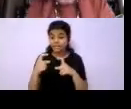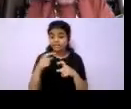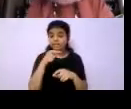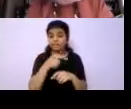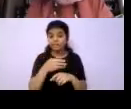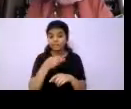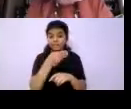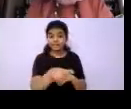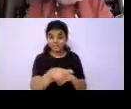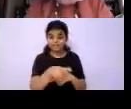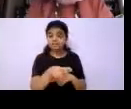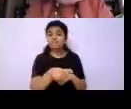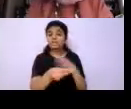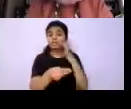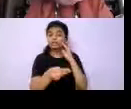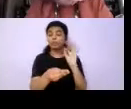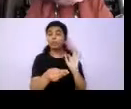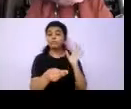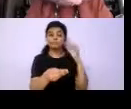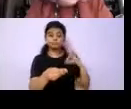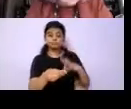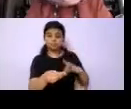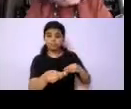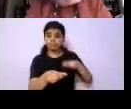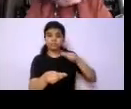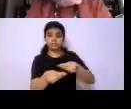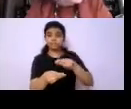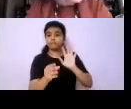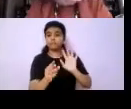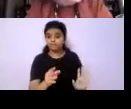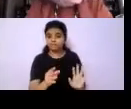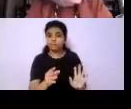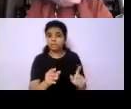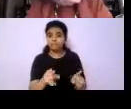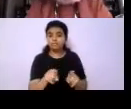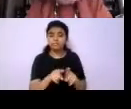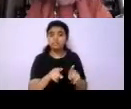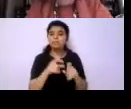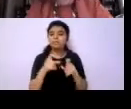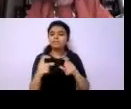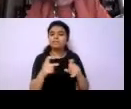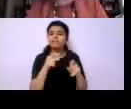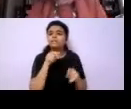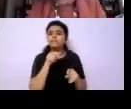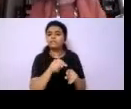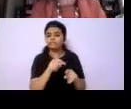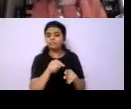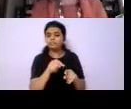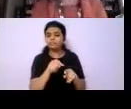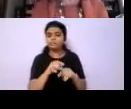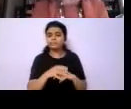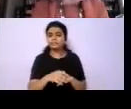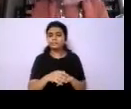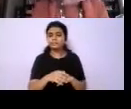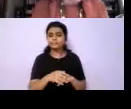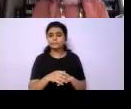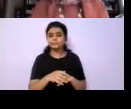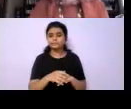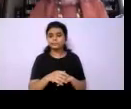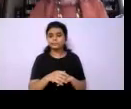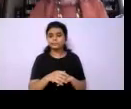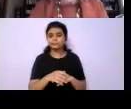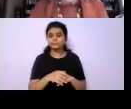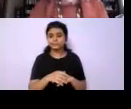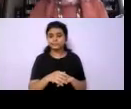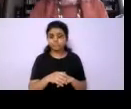an important benefit, that is, when they take up our care as caring, can we say we succeeded in caring for